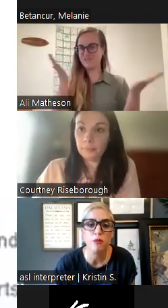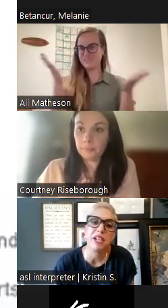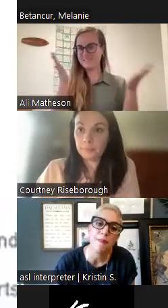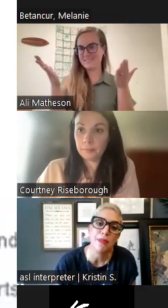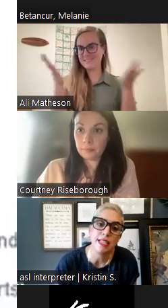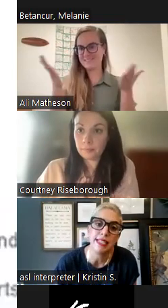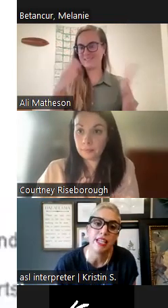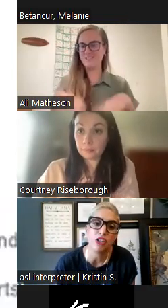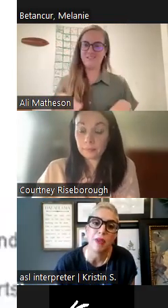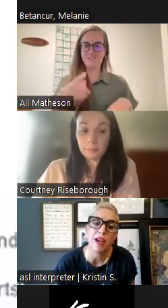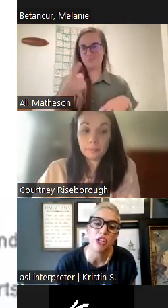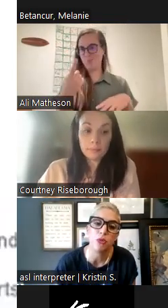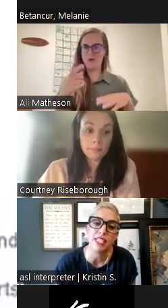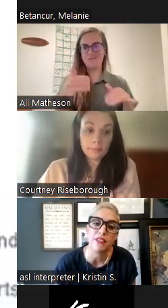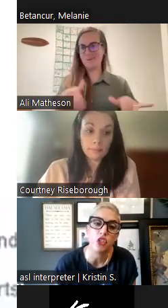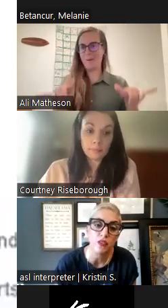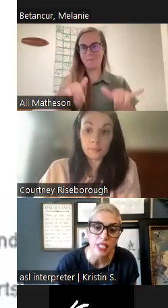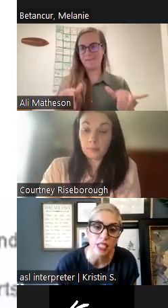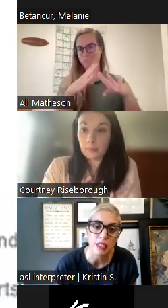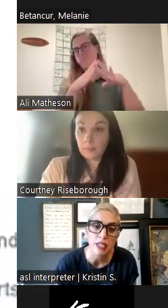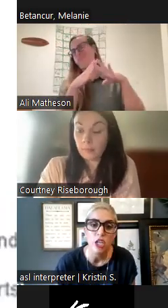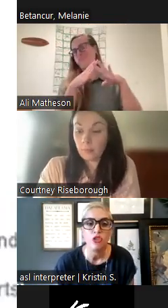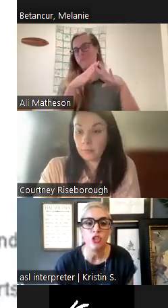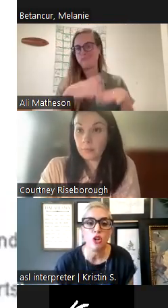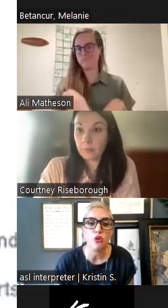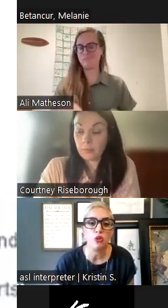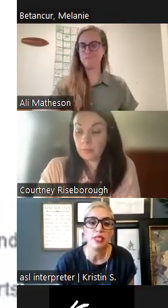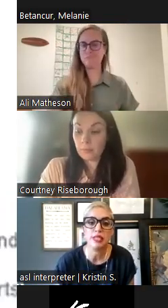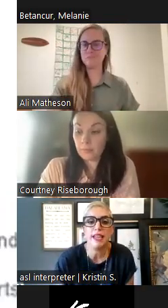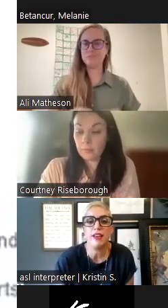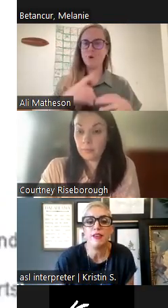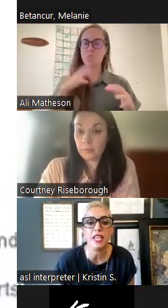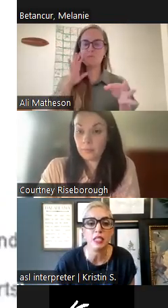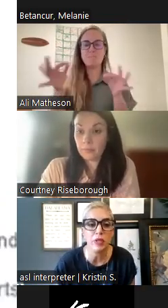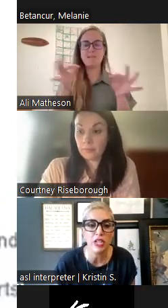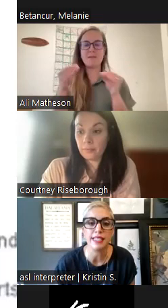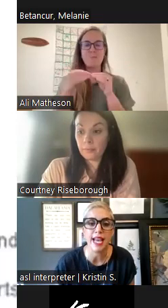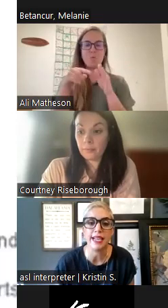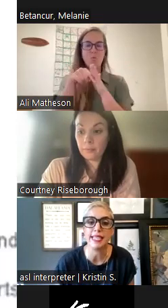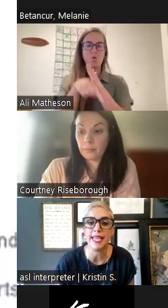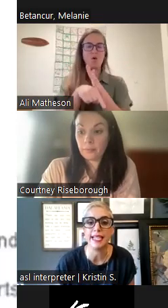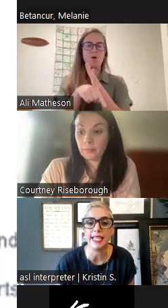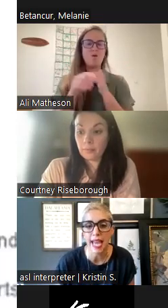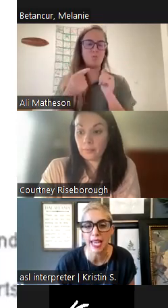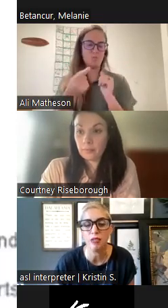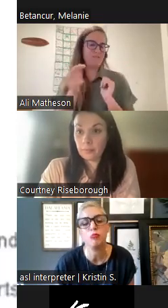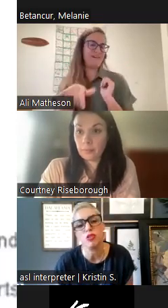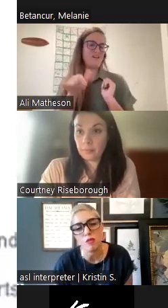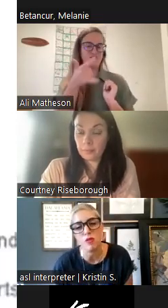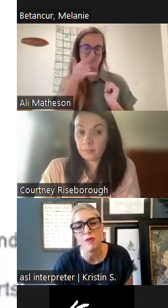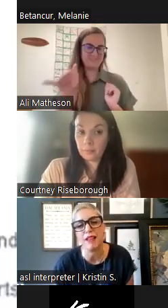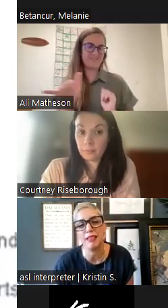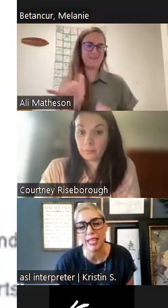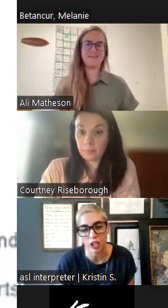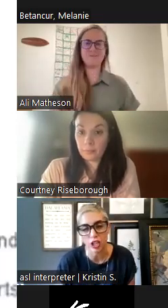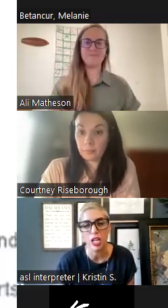So often what happens, there's barriers to receiving services. So if they experience that again and again, we'll talk